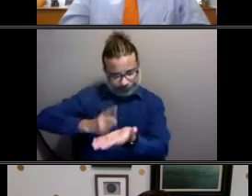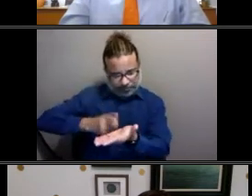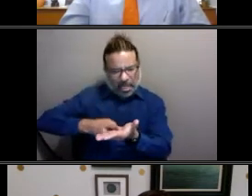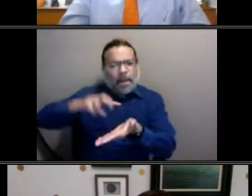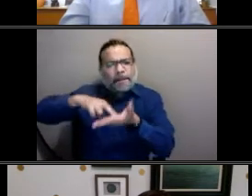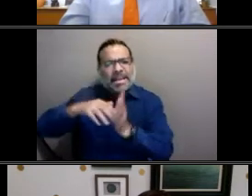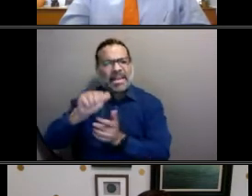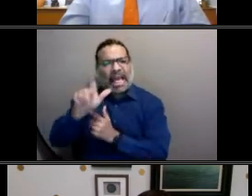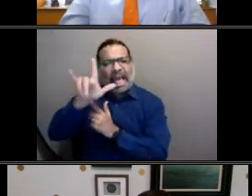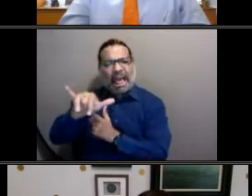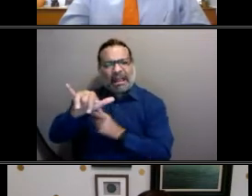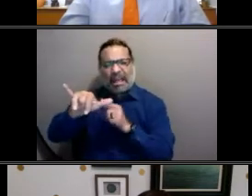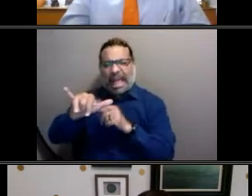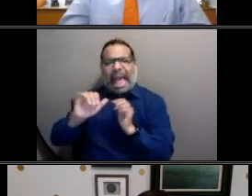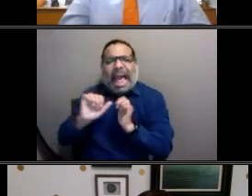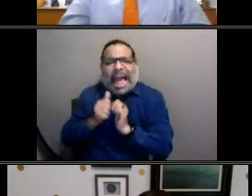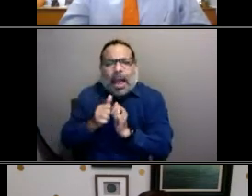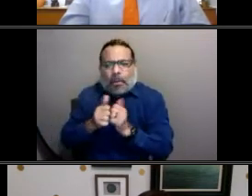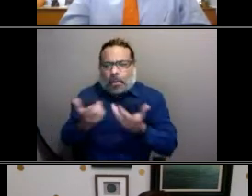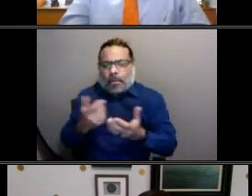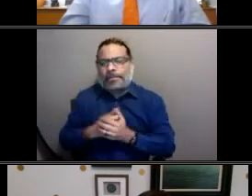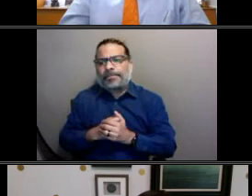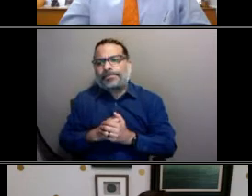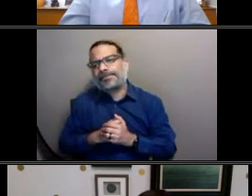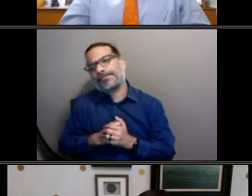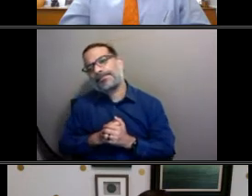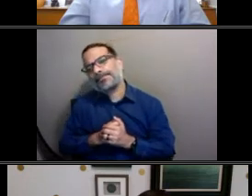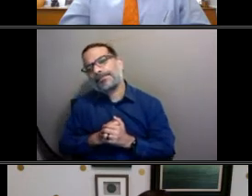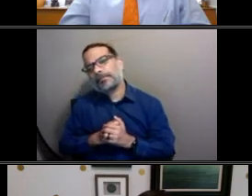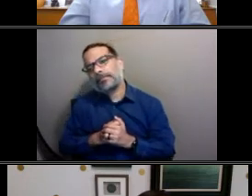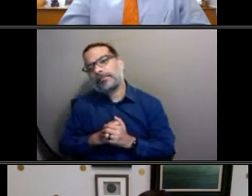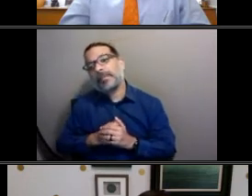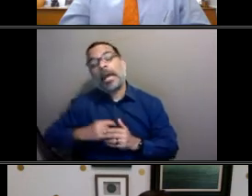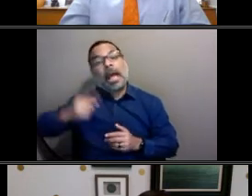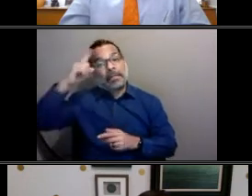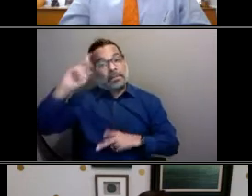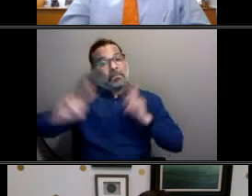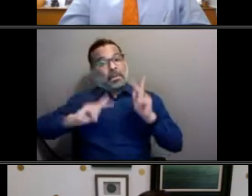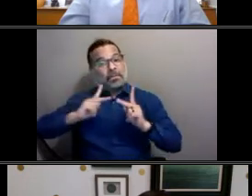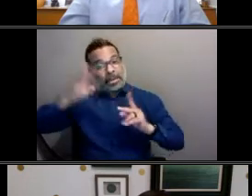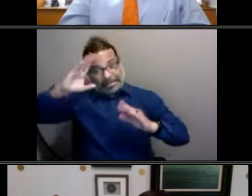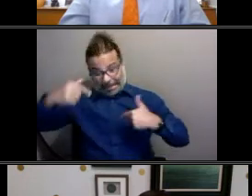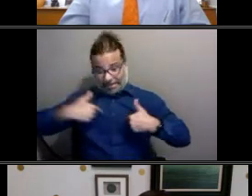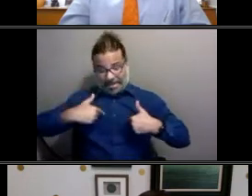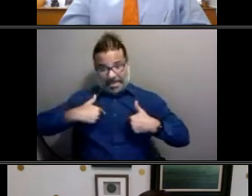ally. And so I think people would expect me,